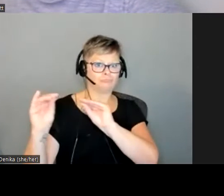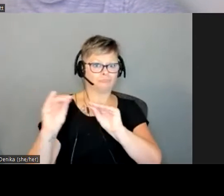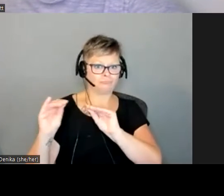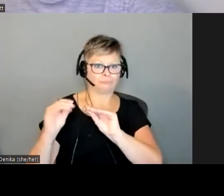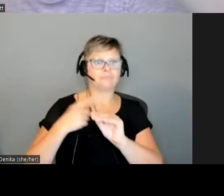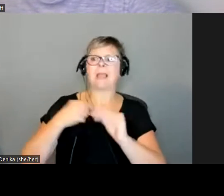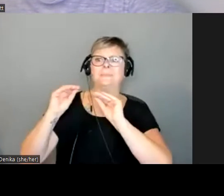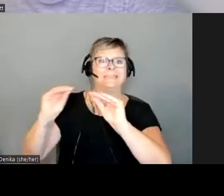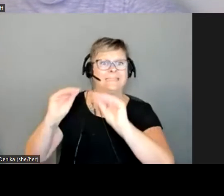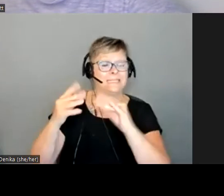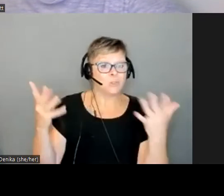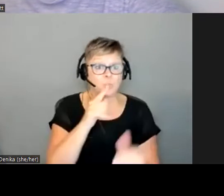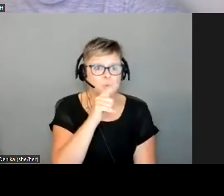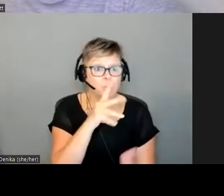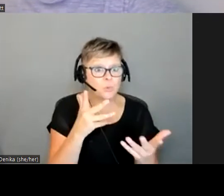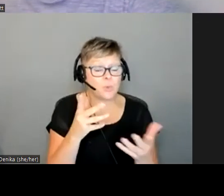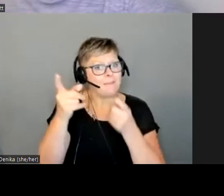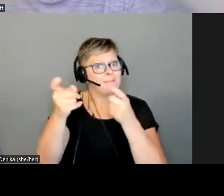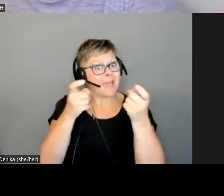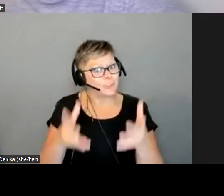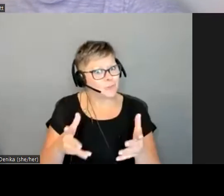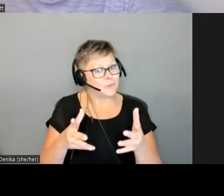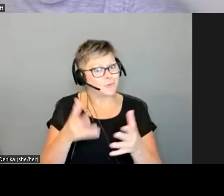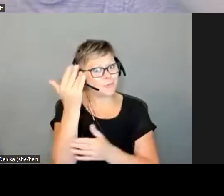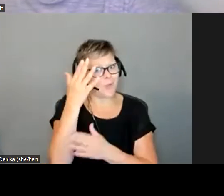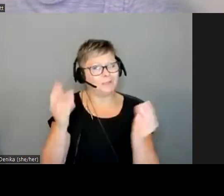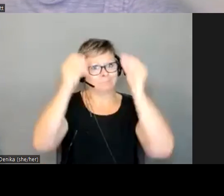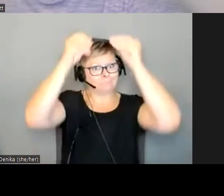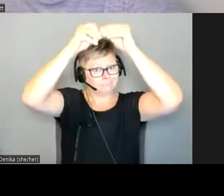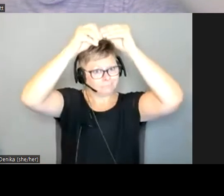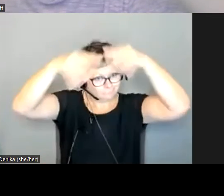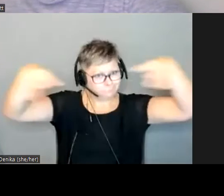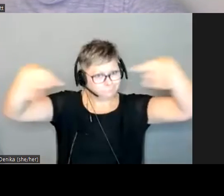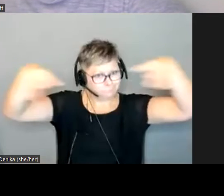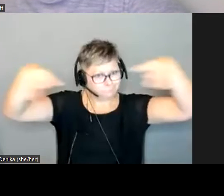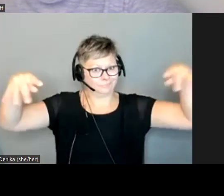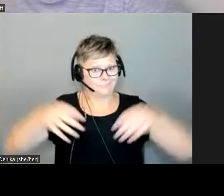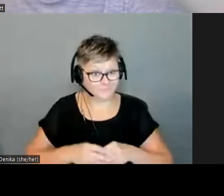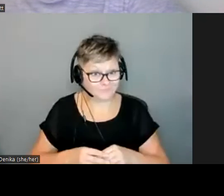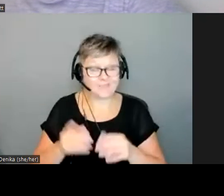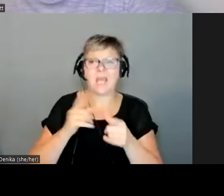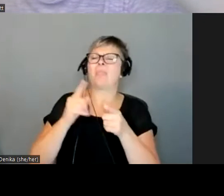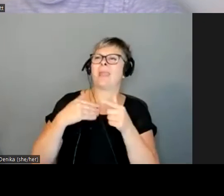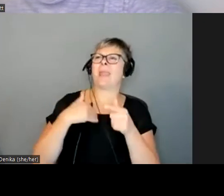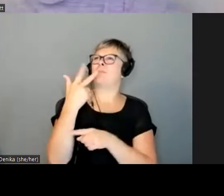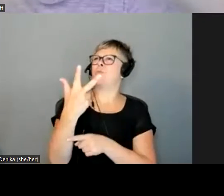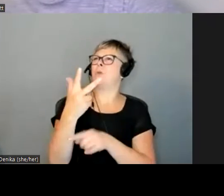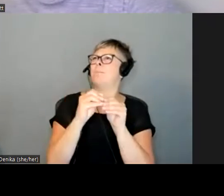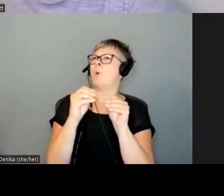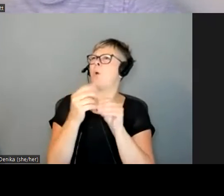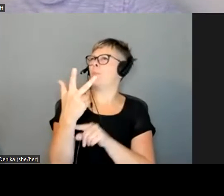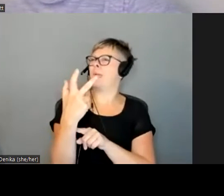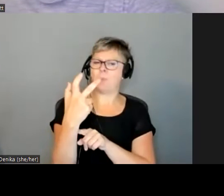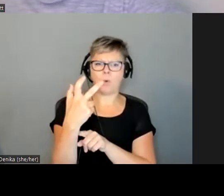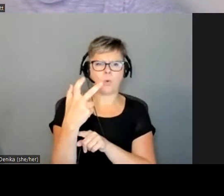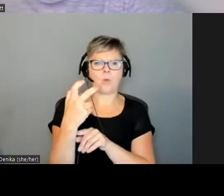with managers, you see, from the top. And then there's 3 more after that till the end of